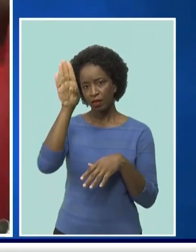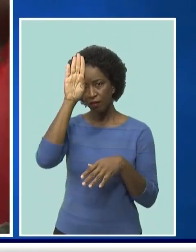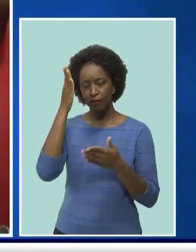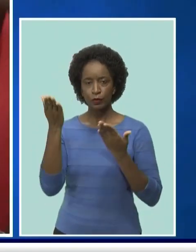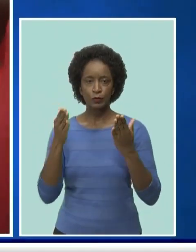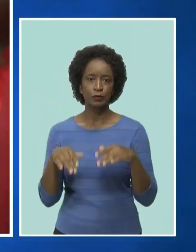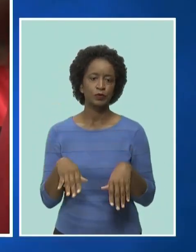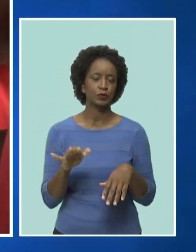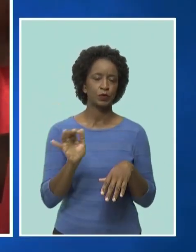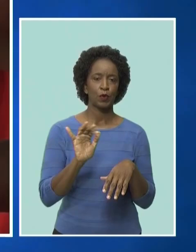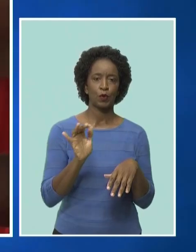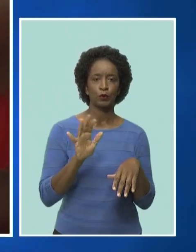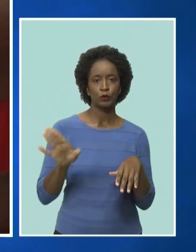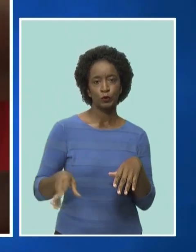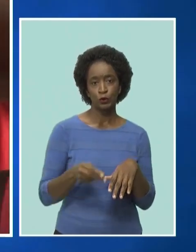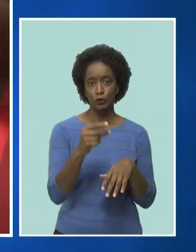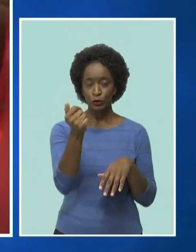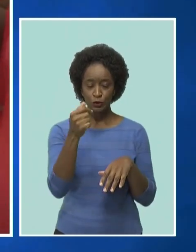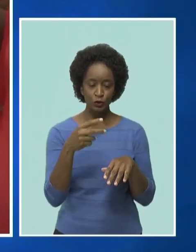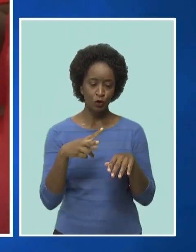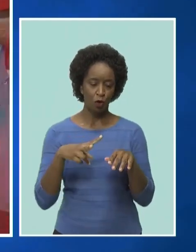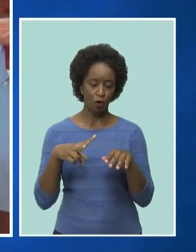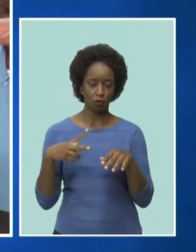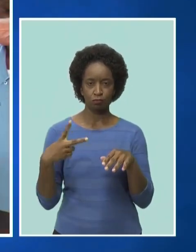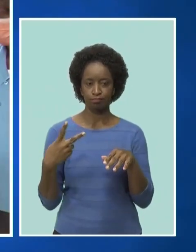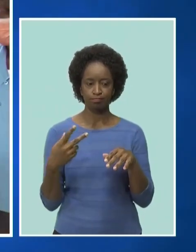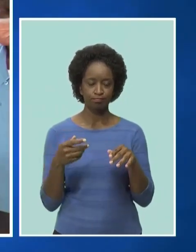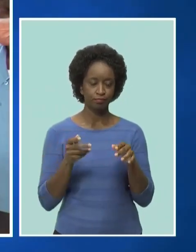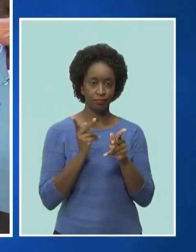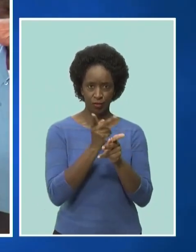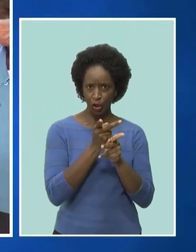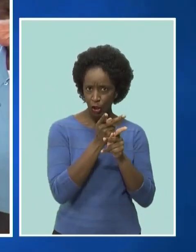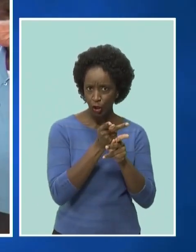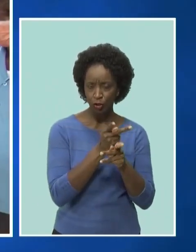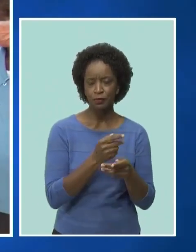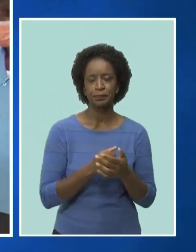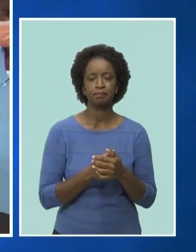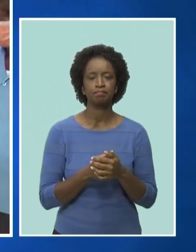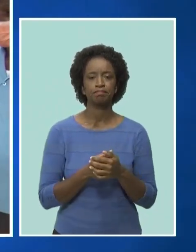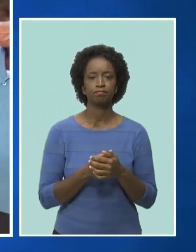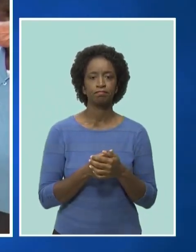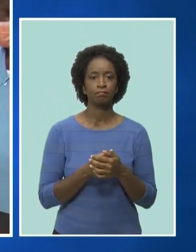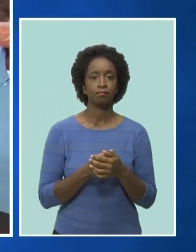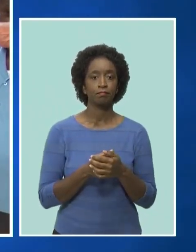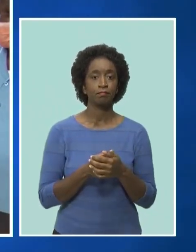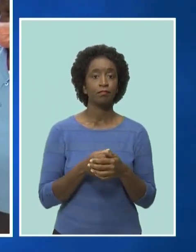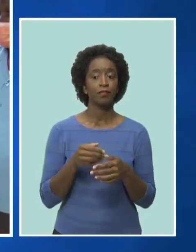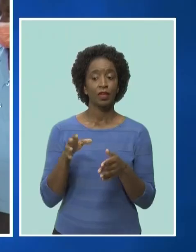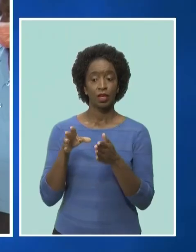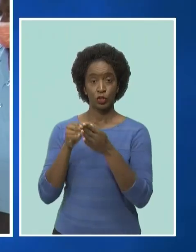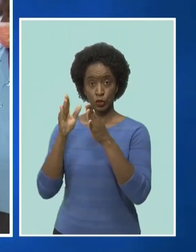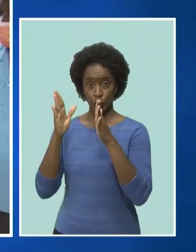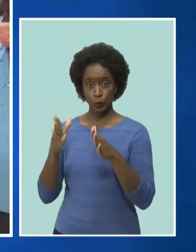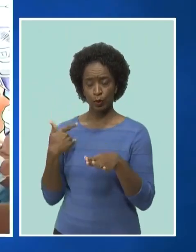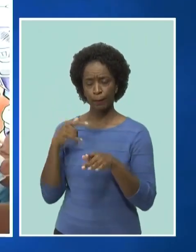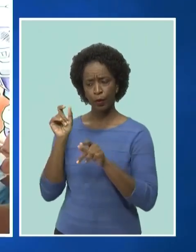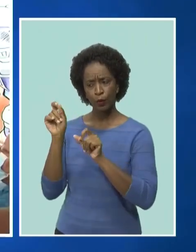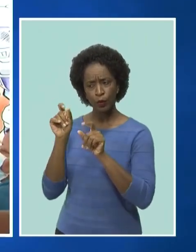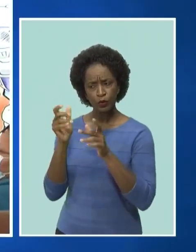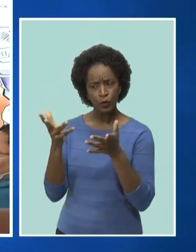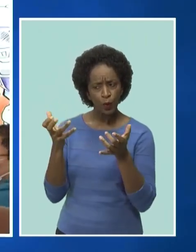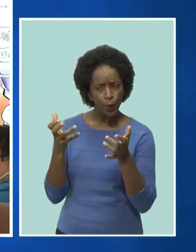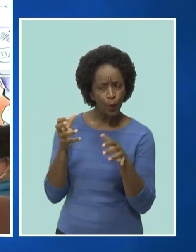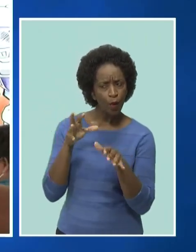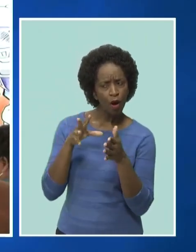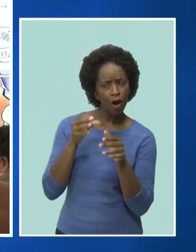groomer from Rough Cuts, those persons who the children will be interested in. I also did a survey and the children told me the areas that they